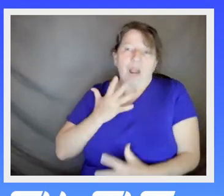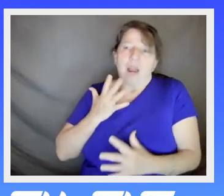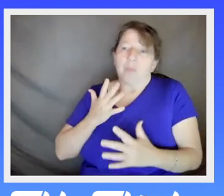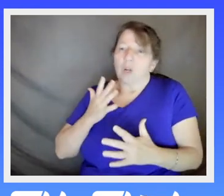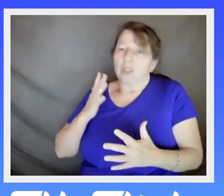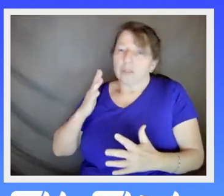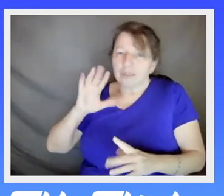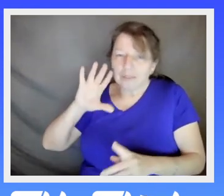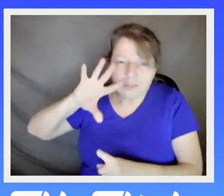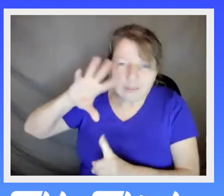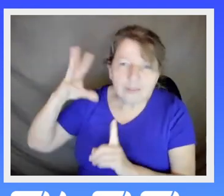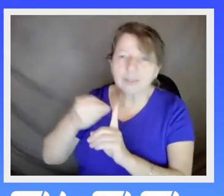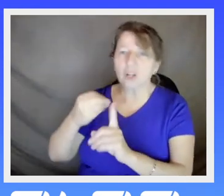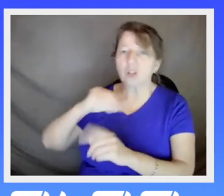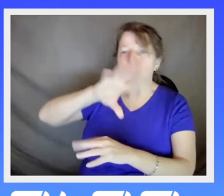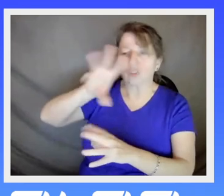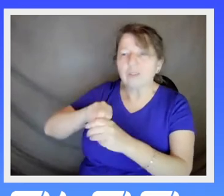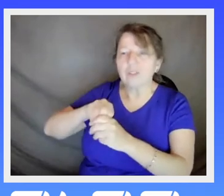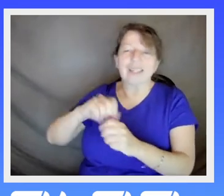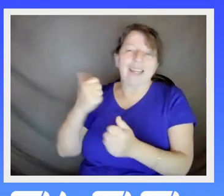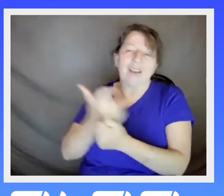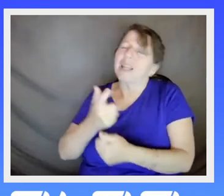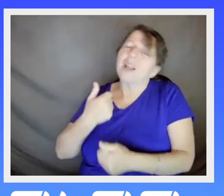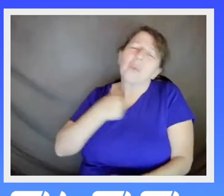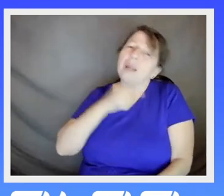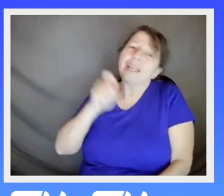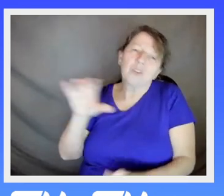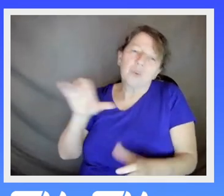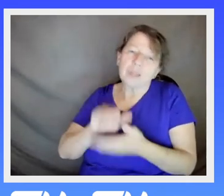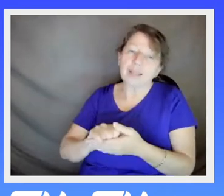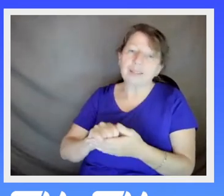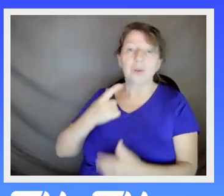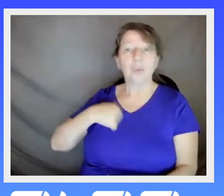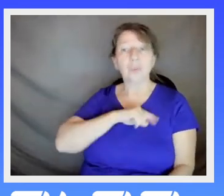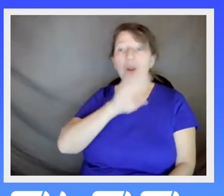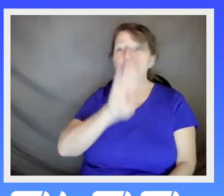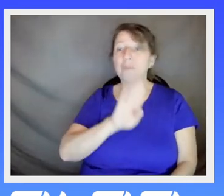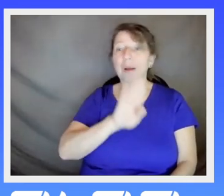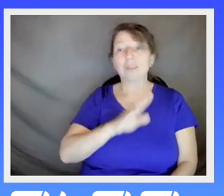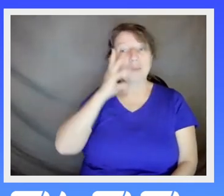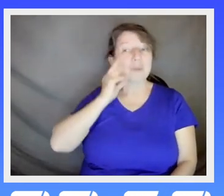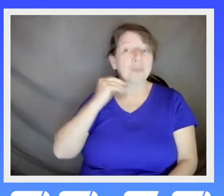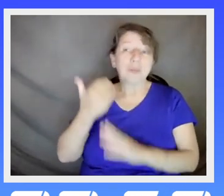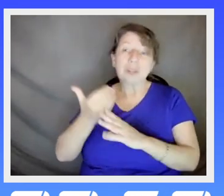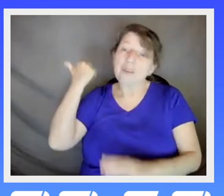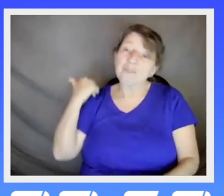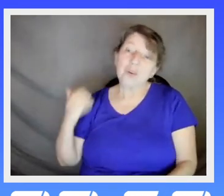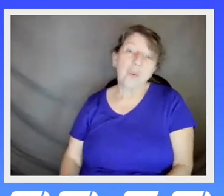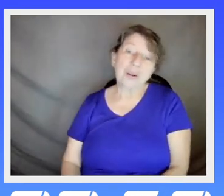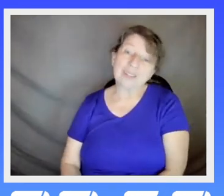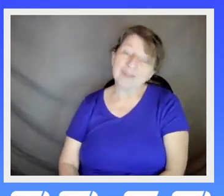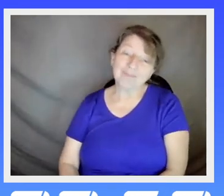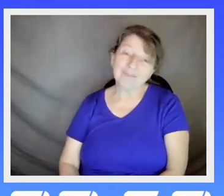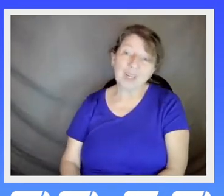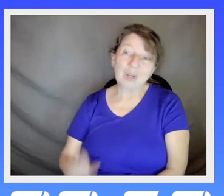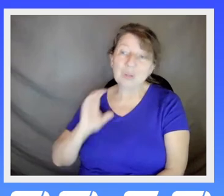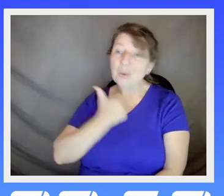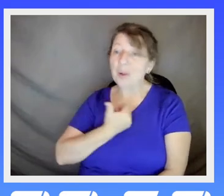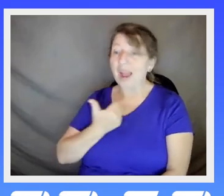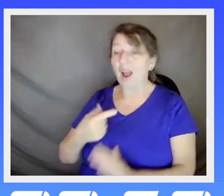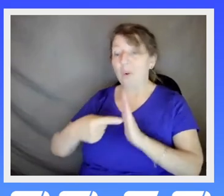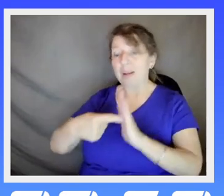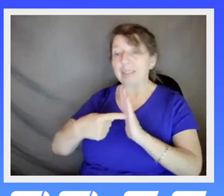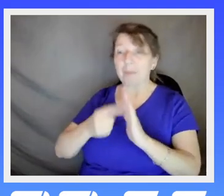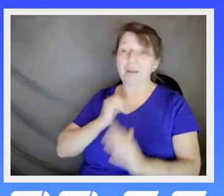that. We have been in this place before as a city. So many of the examples where our history and